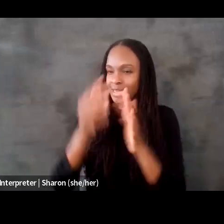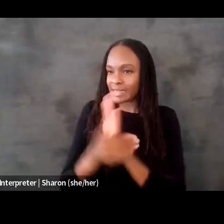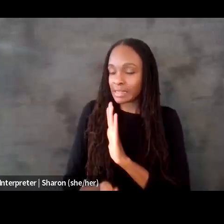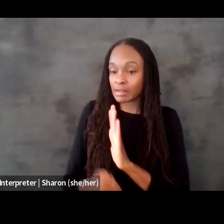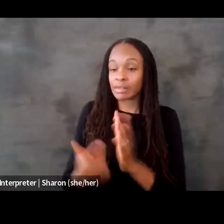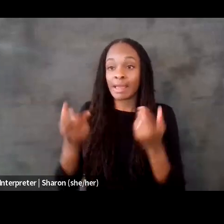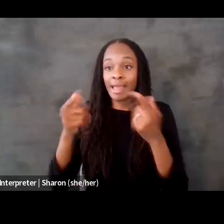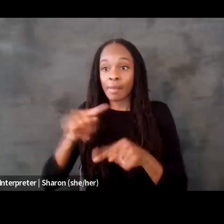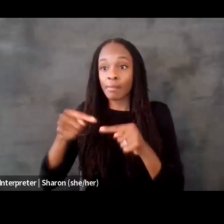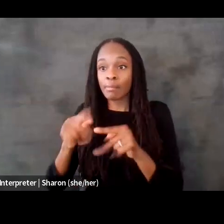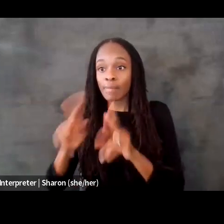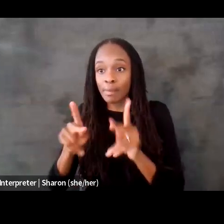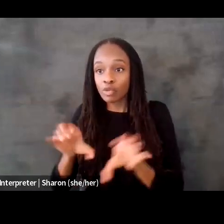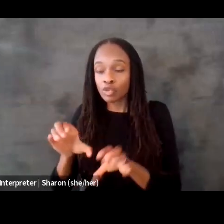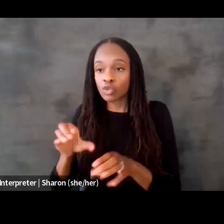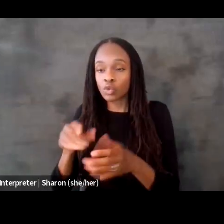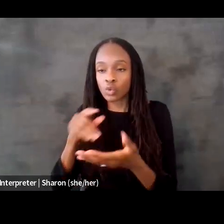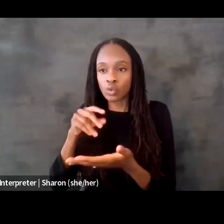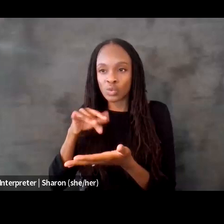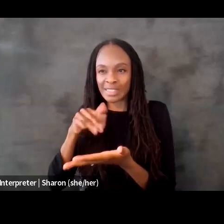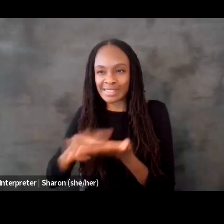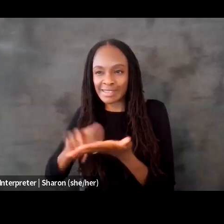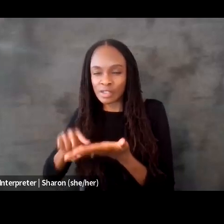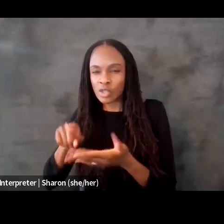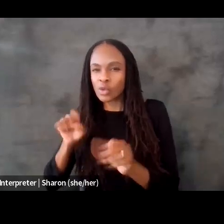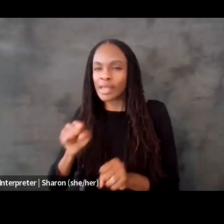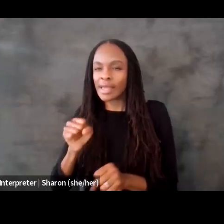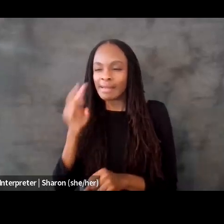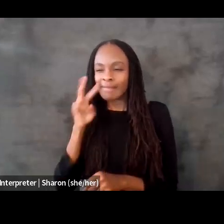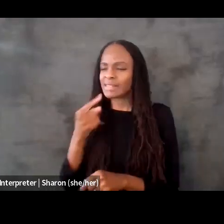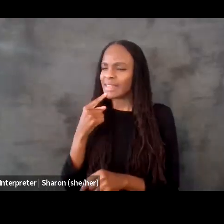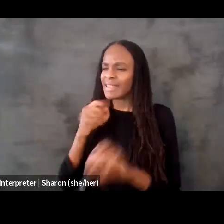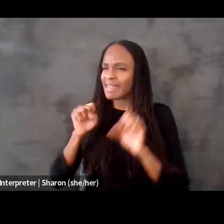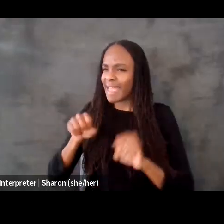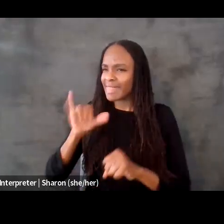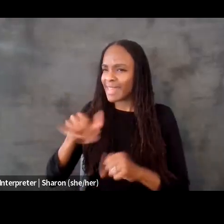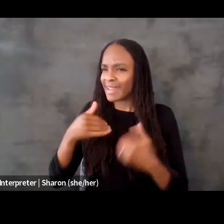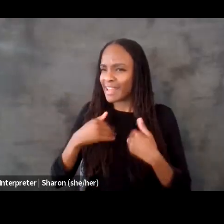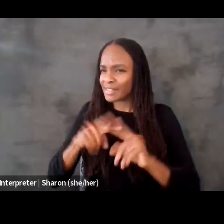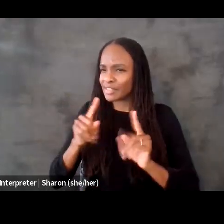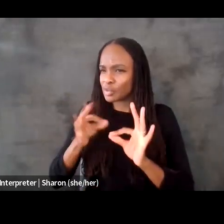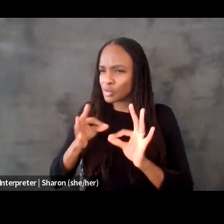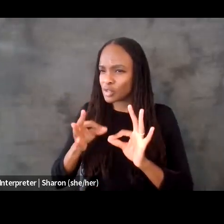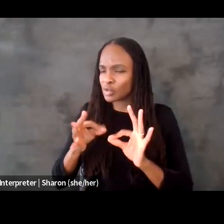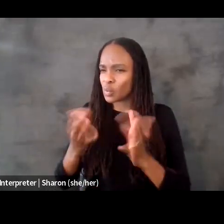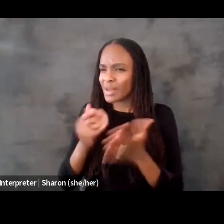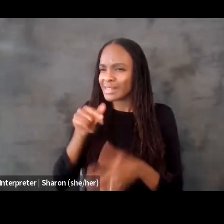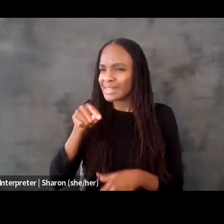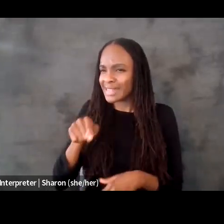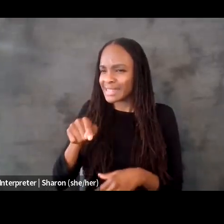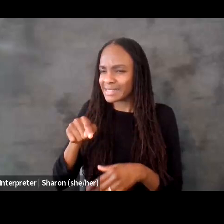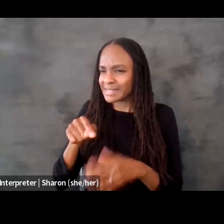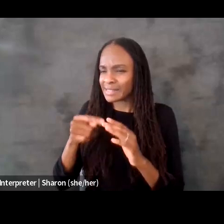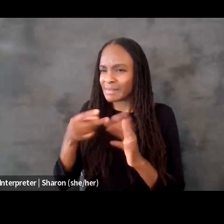studies and you look at the results and say, could have been interpreted a different way. What does this mean? How does this